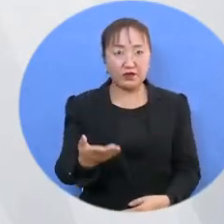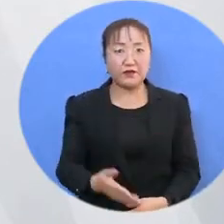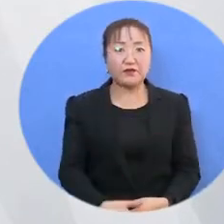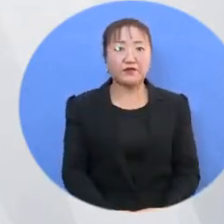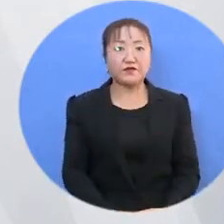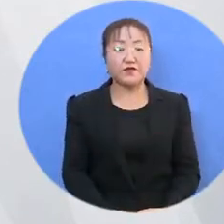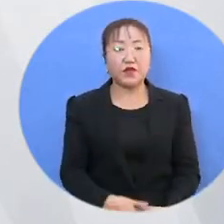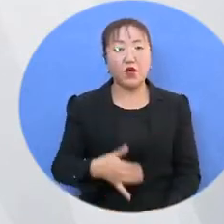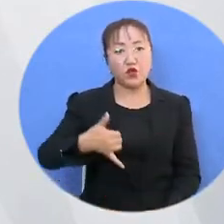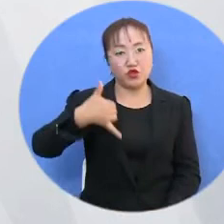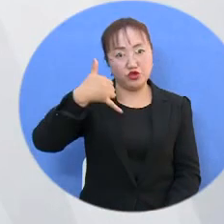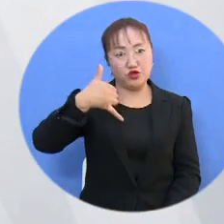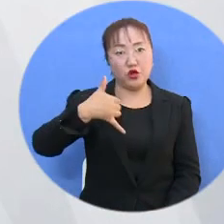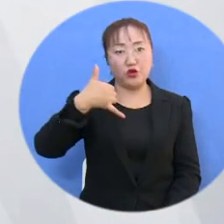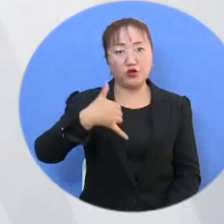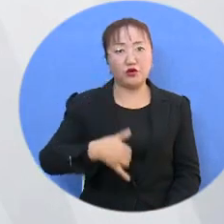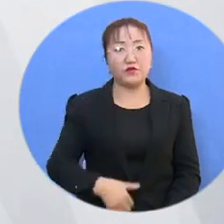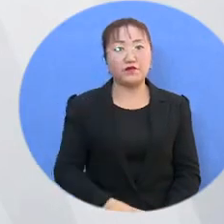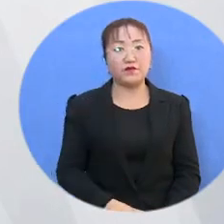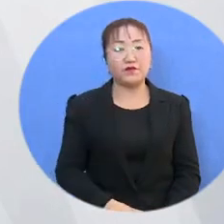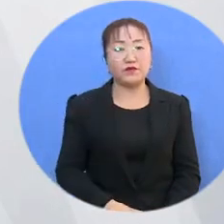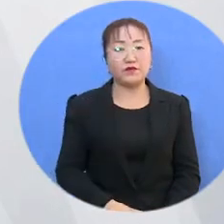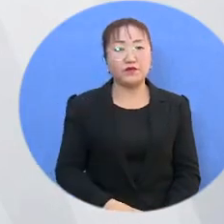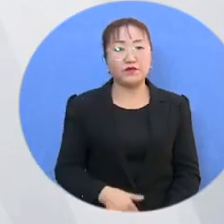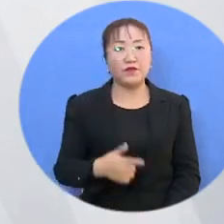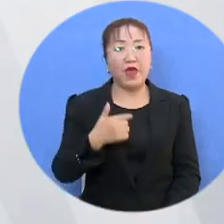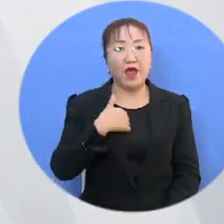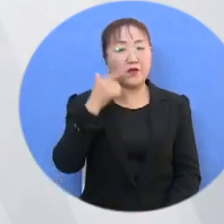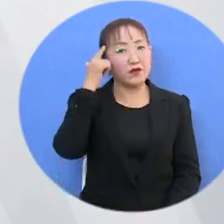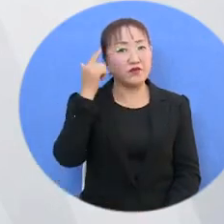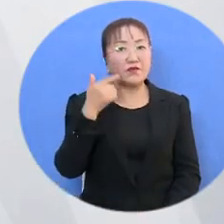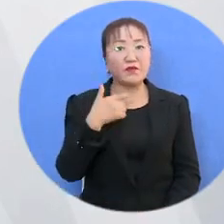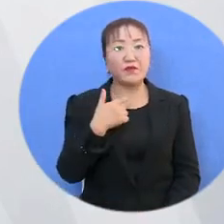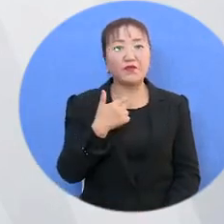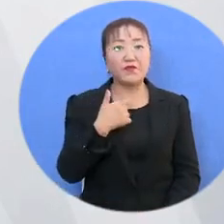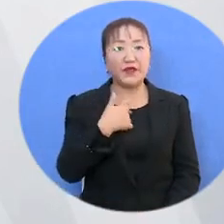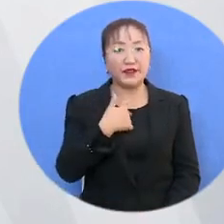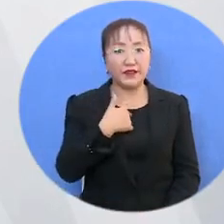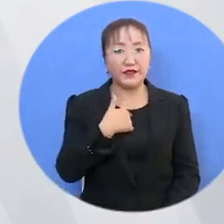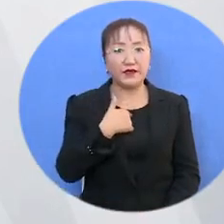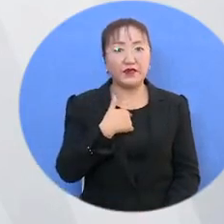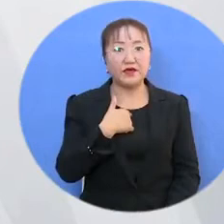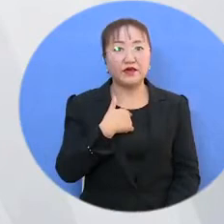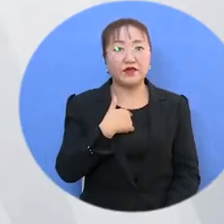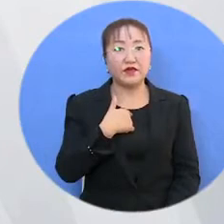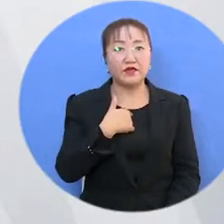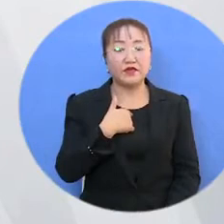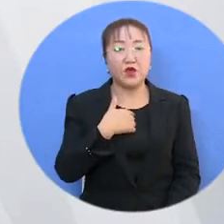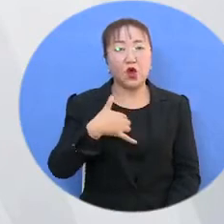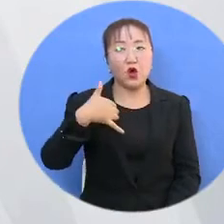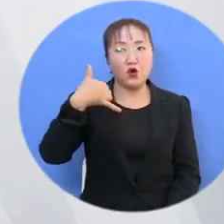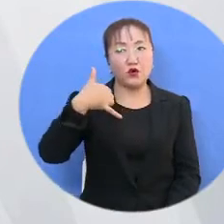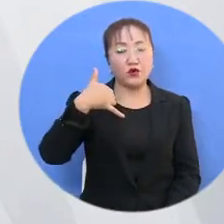Height. Okay. Of course, I think you know this picture. So please write your height on